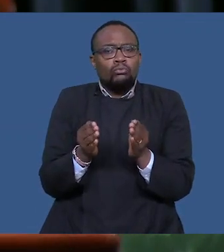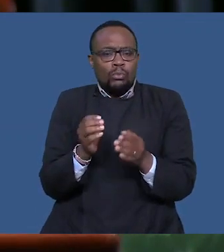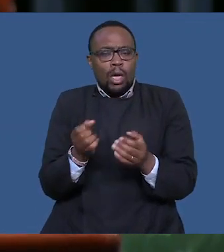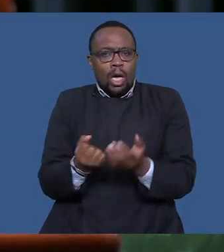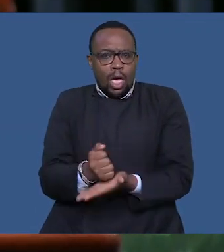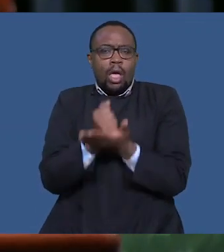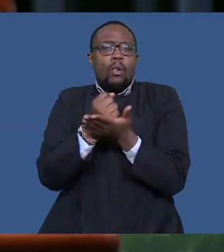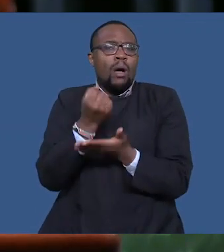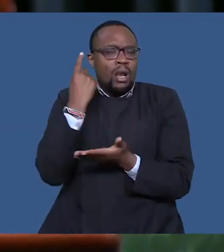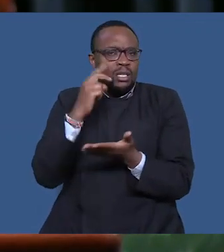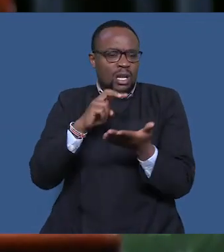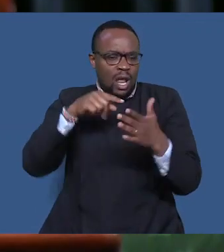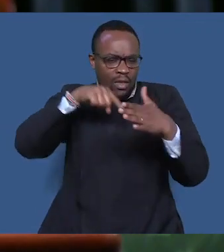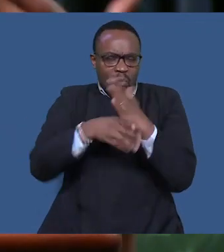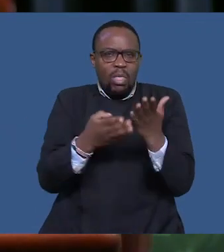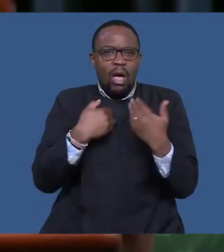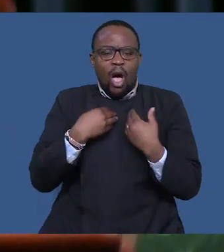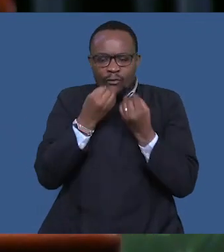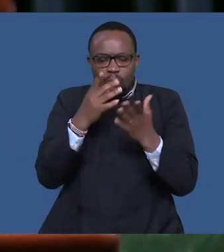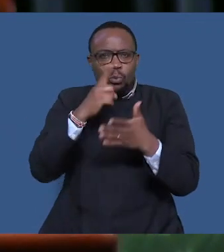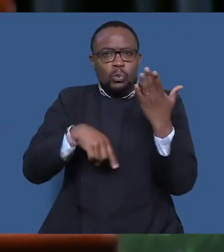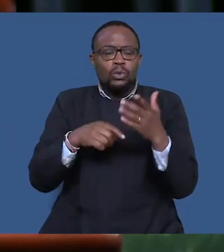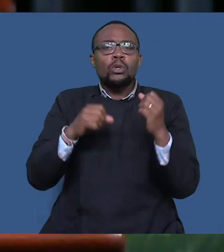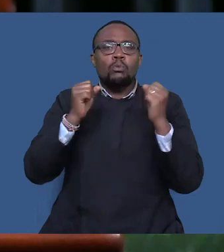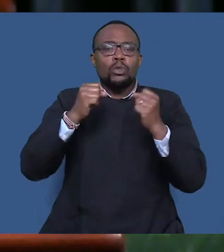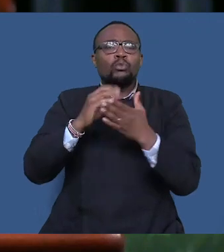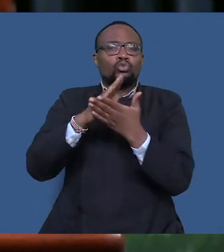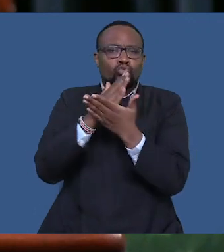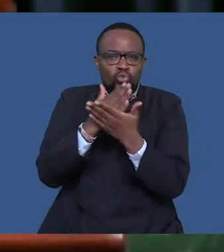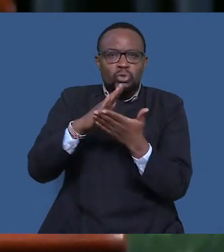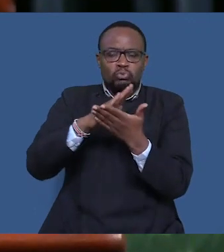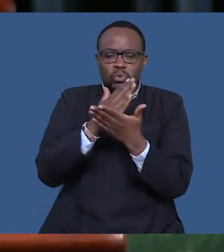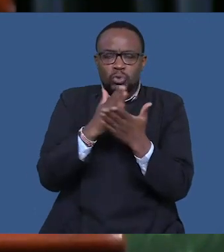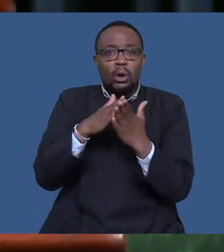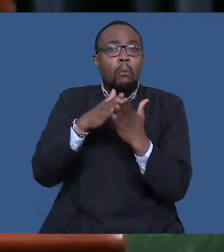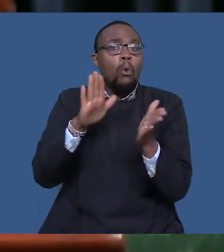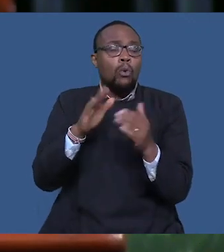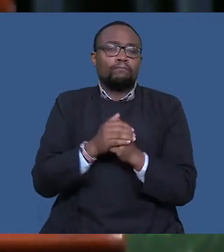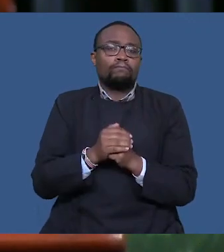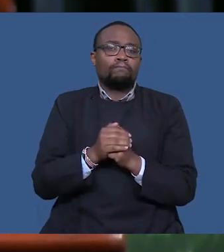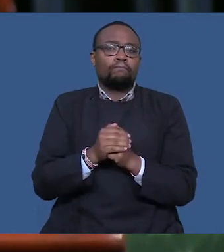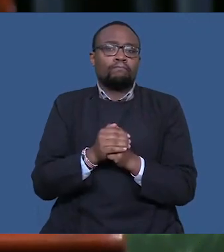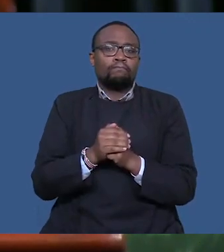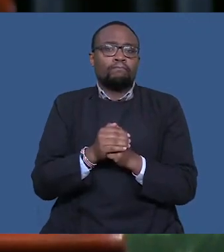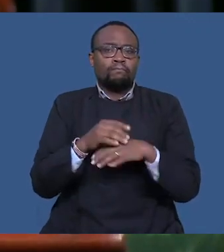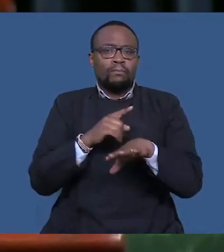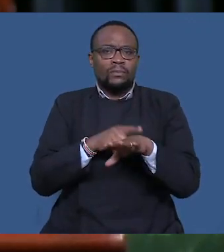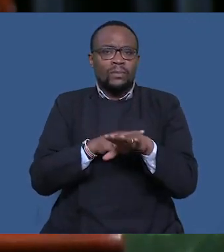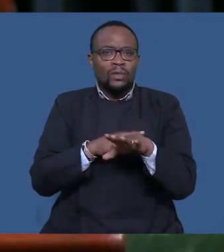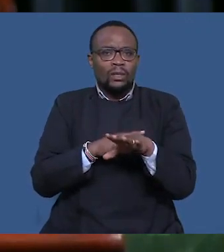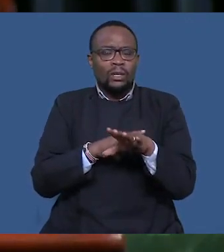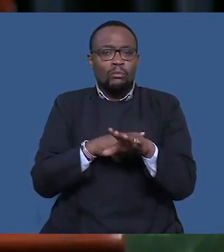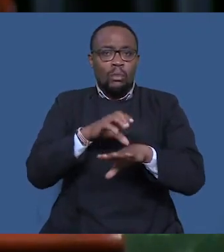overview of what it entails so that we can get into the sharing of the day. So when you study, when you